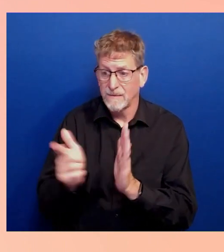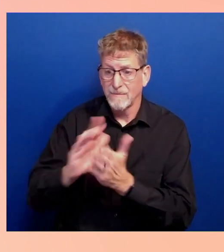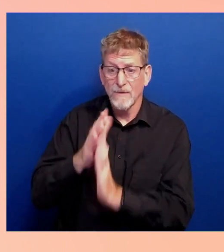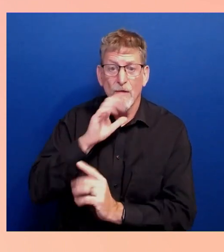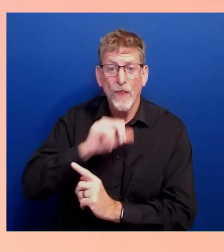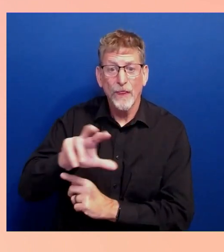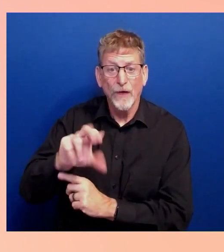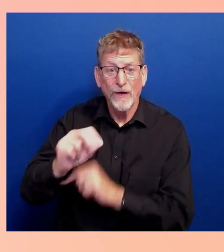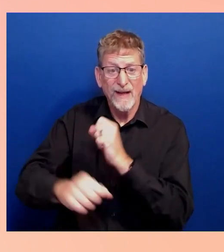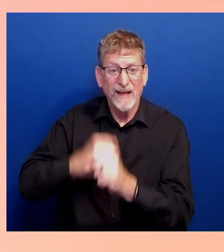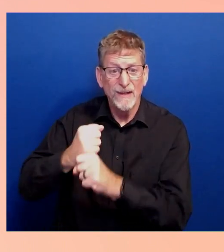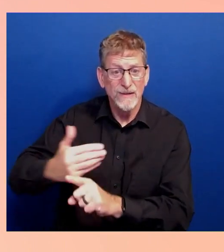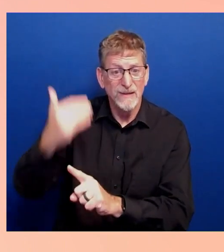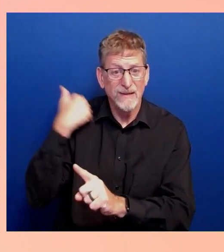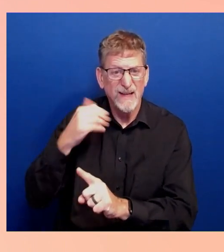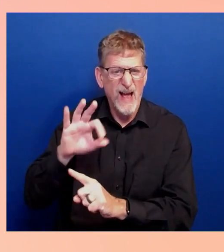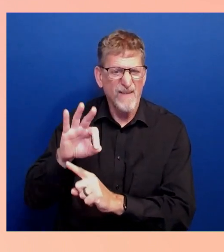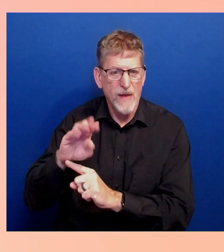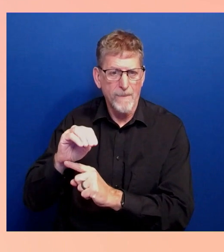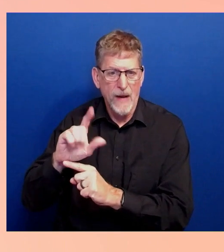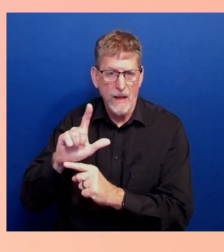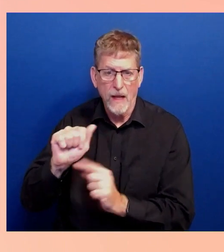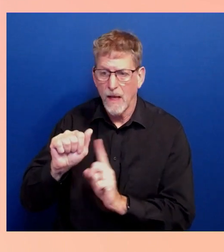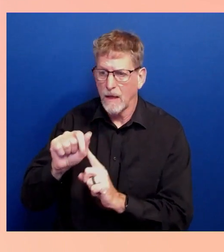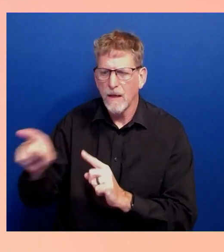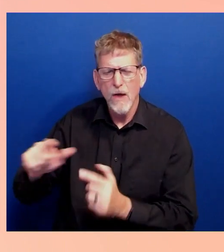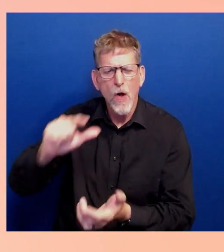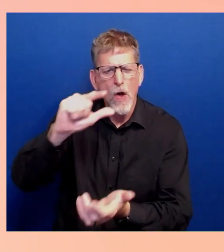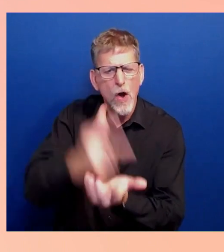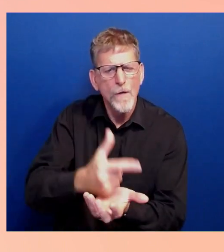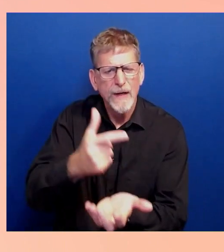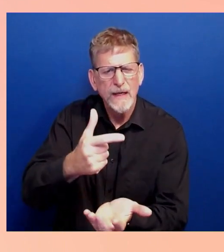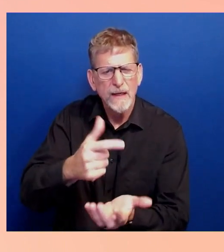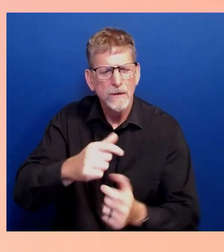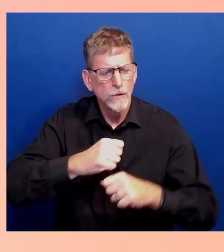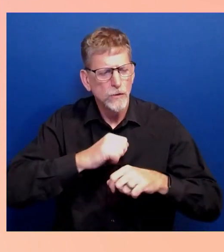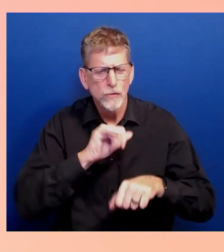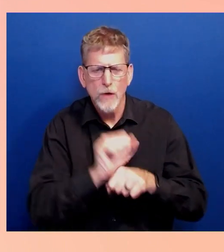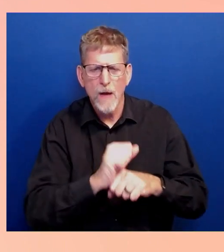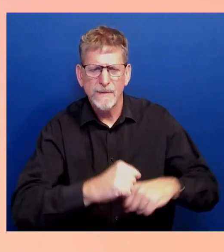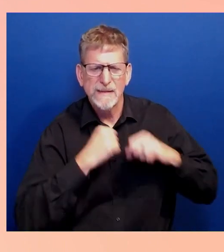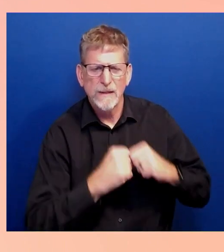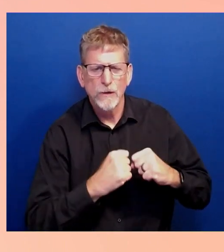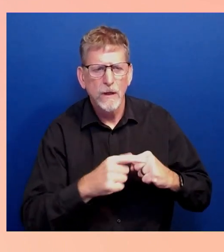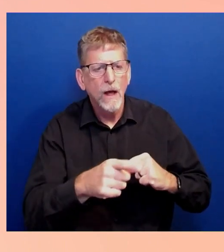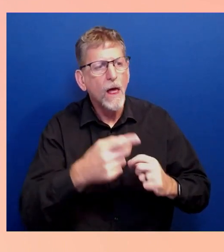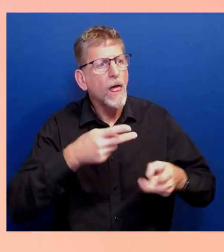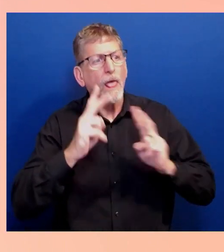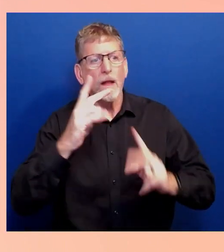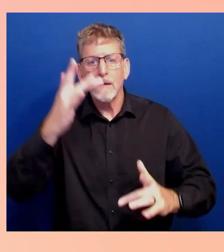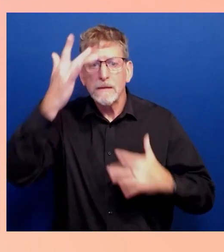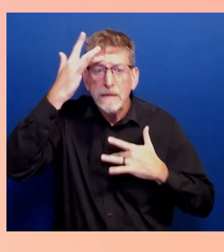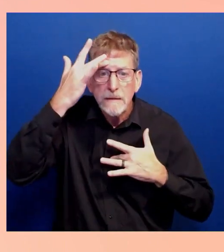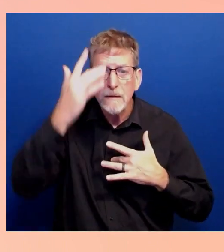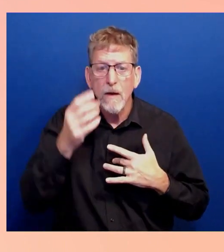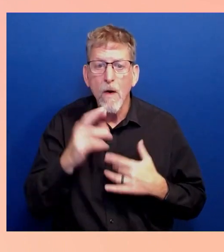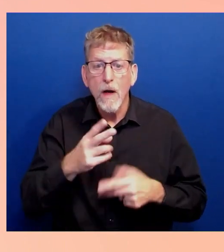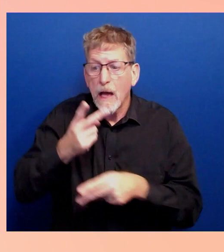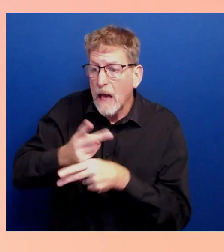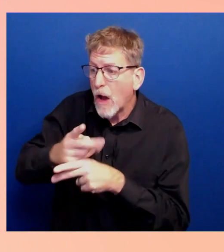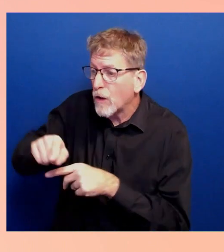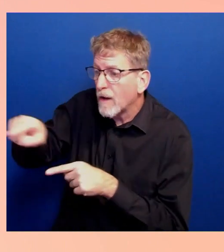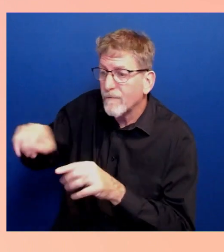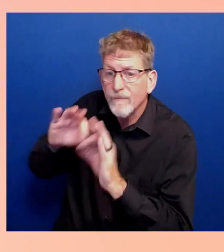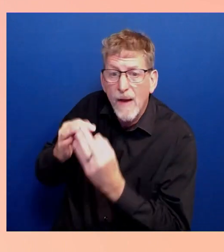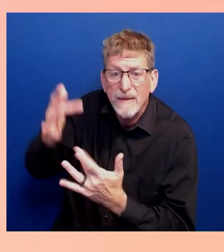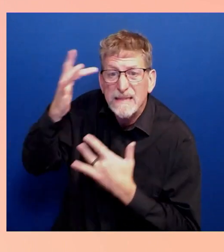security if you get sick or if you have to care for a sick loved one. And data shows that people with disabilities often need